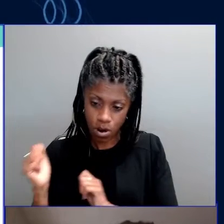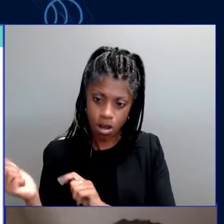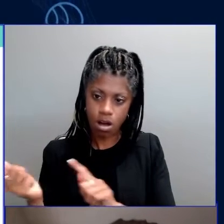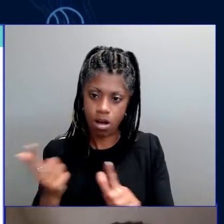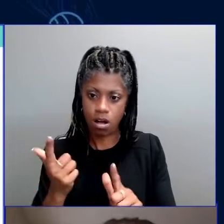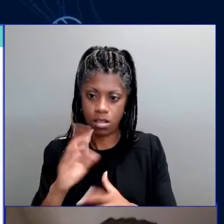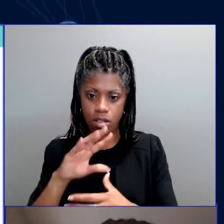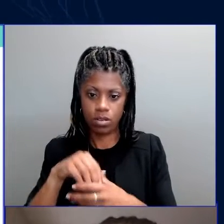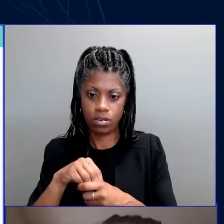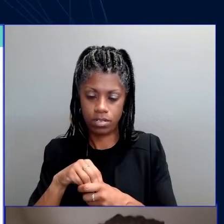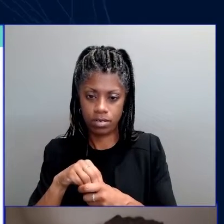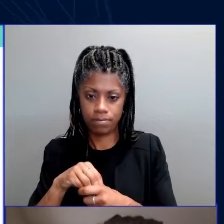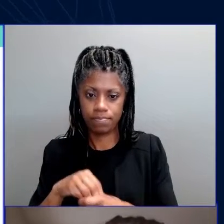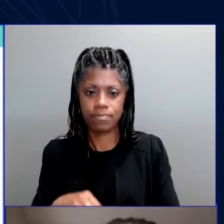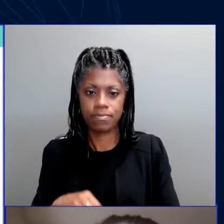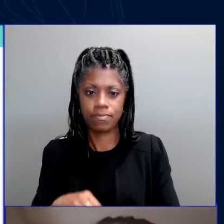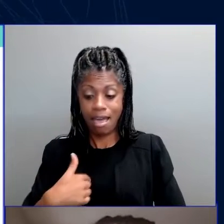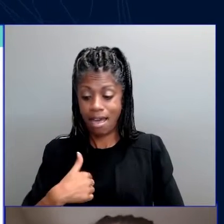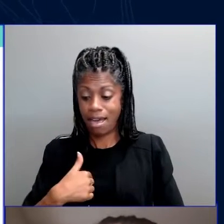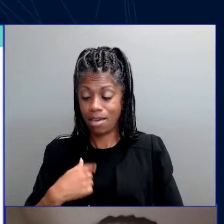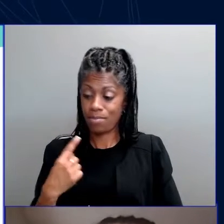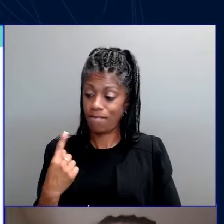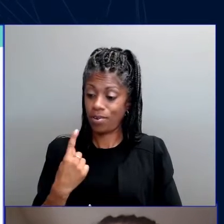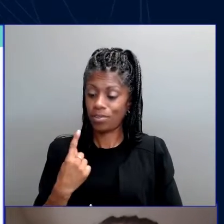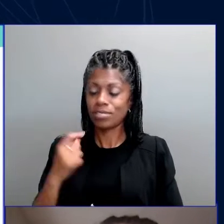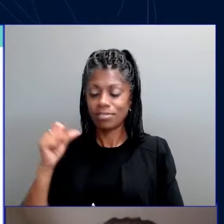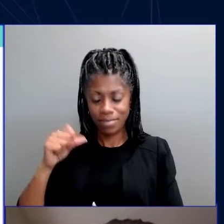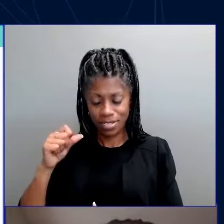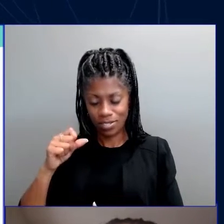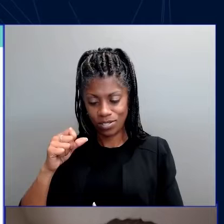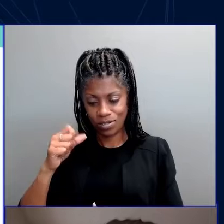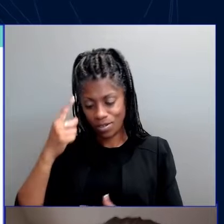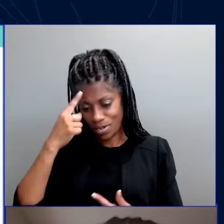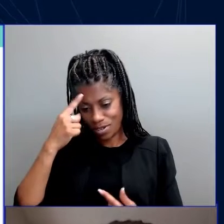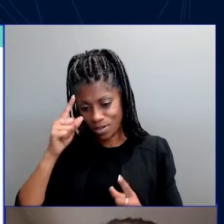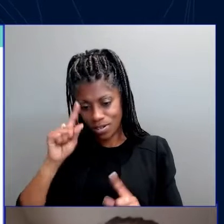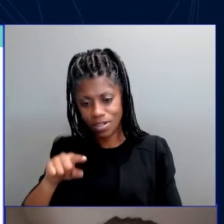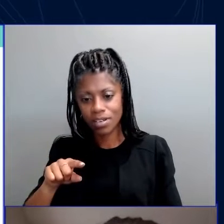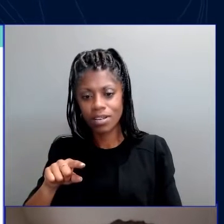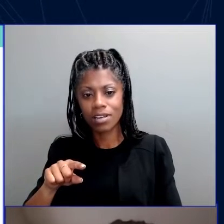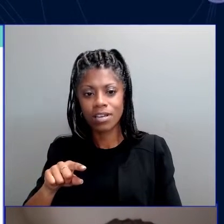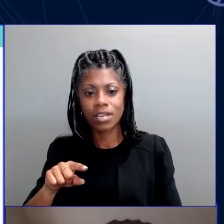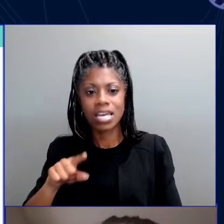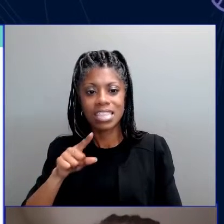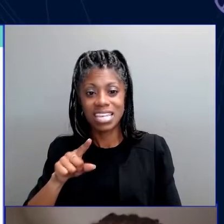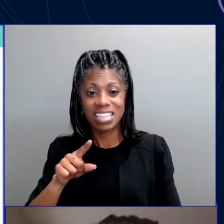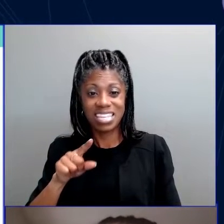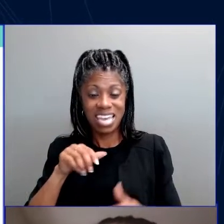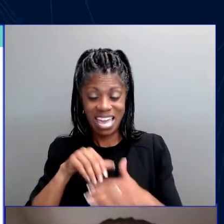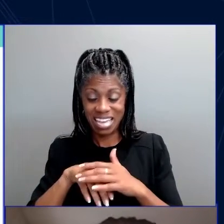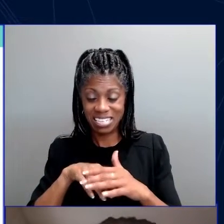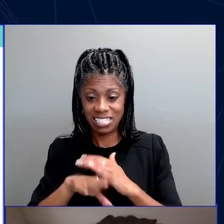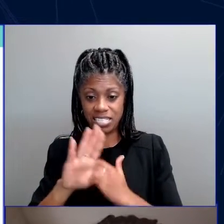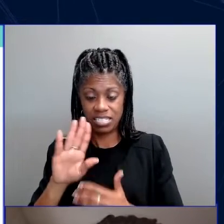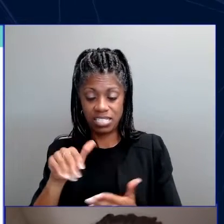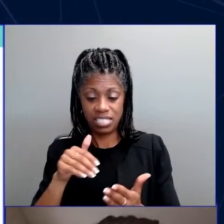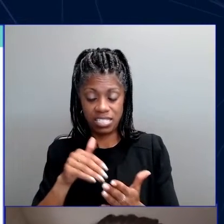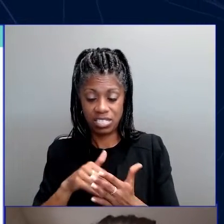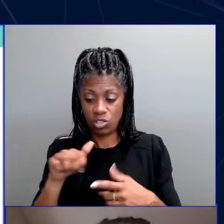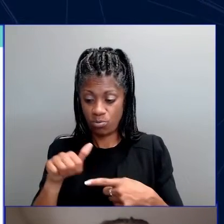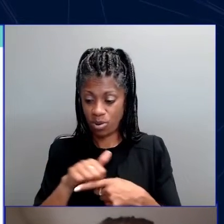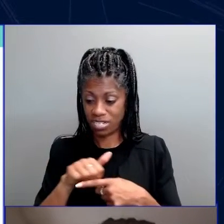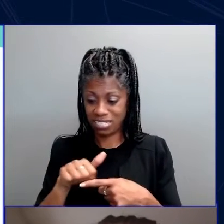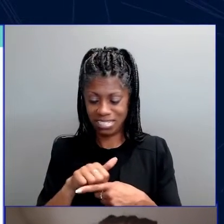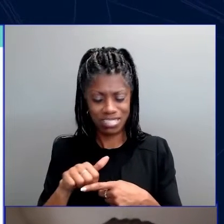I will be the first to admit that the values of disability justice and access-centered practices are deeply in conflict with